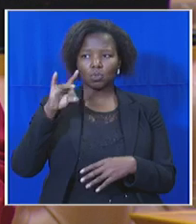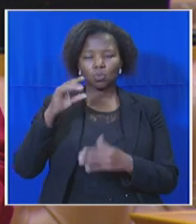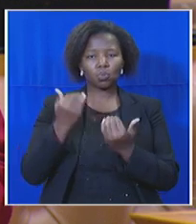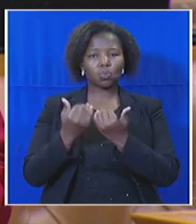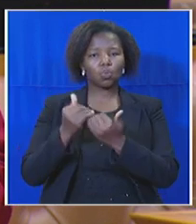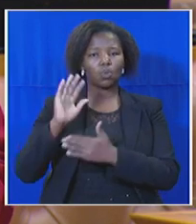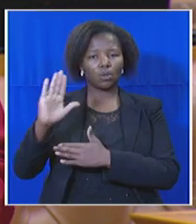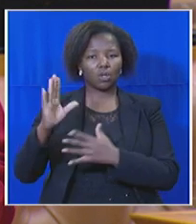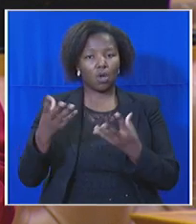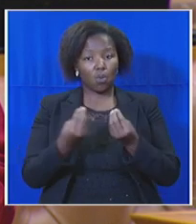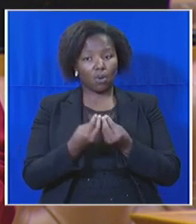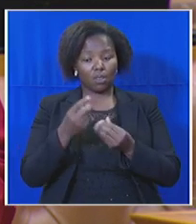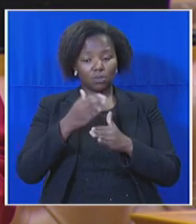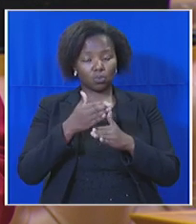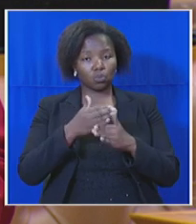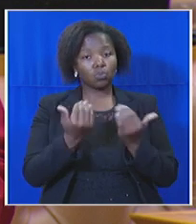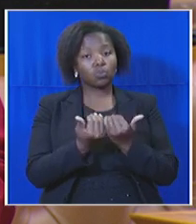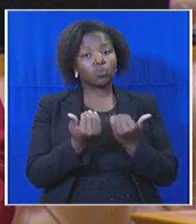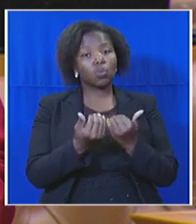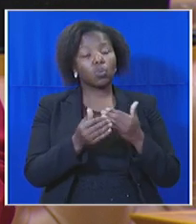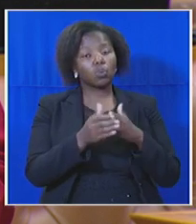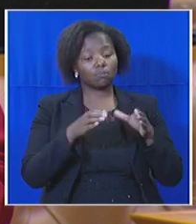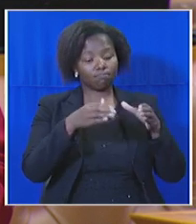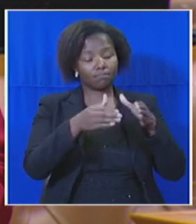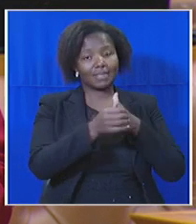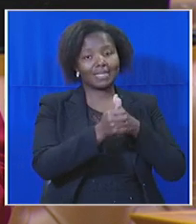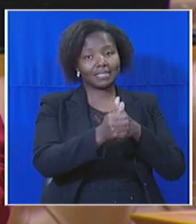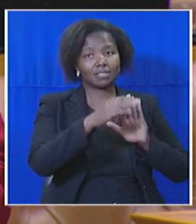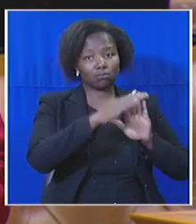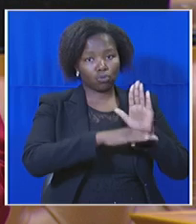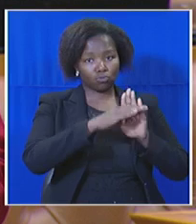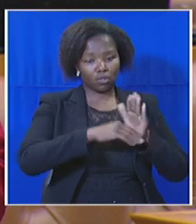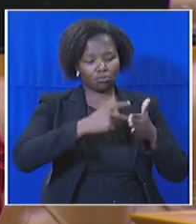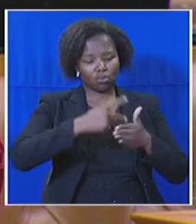together with the school leadership, we have embarked on a number of projects